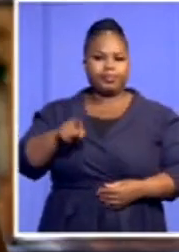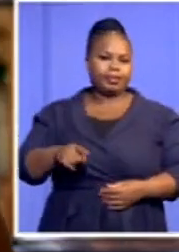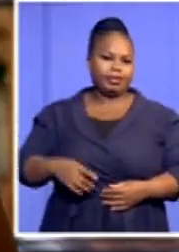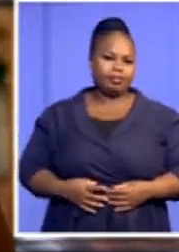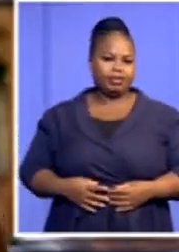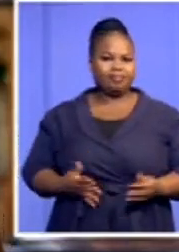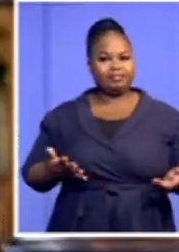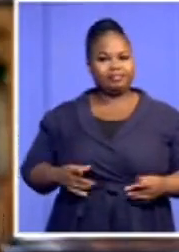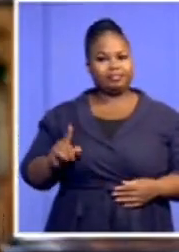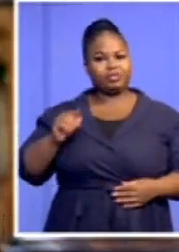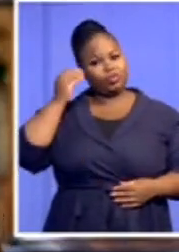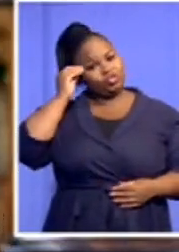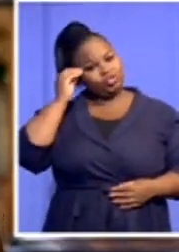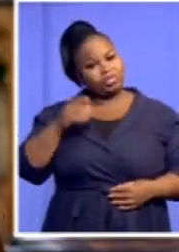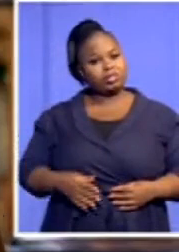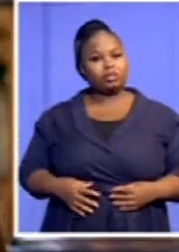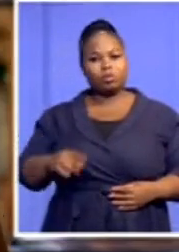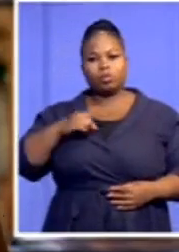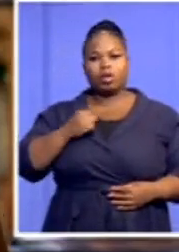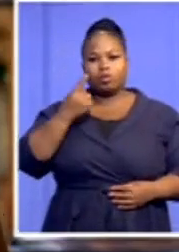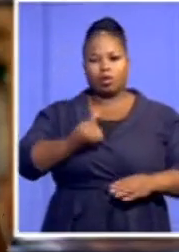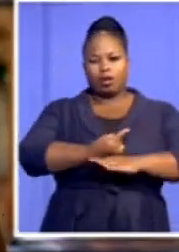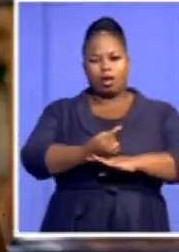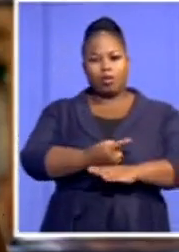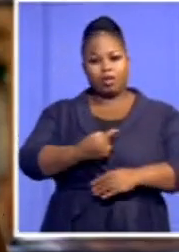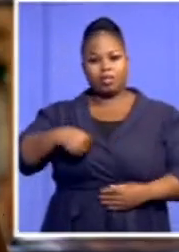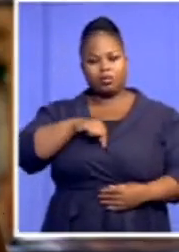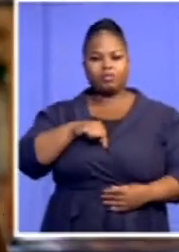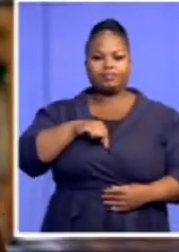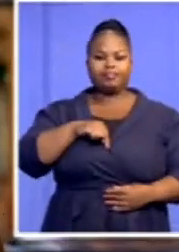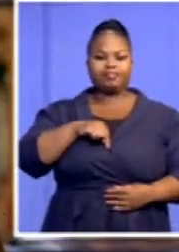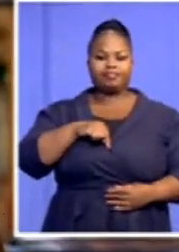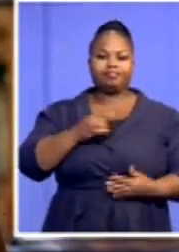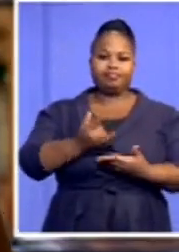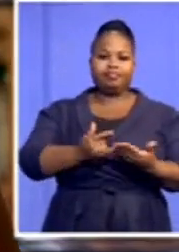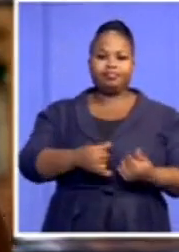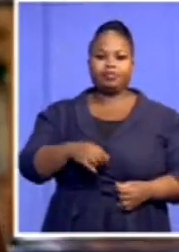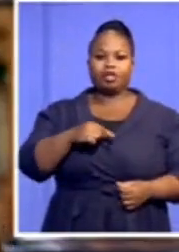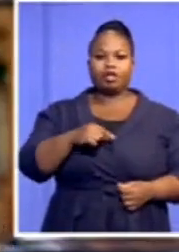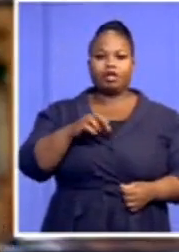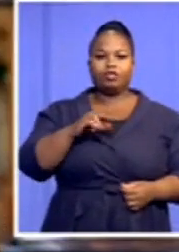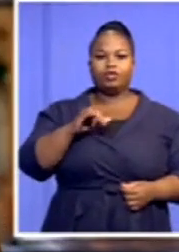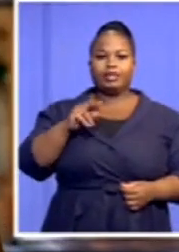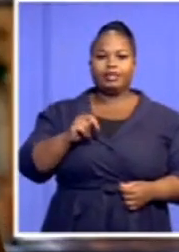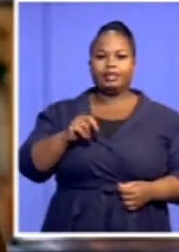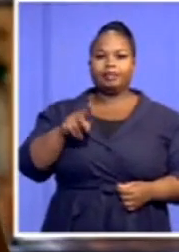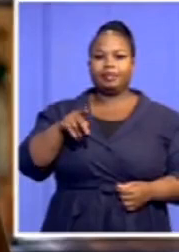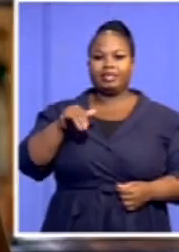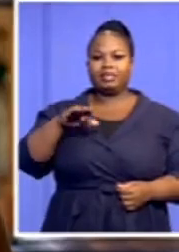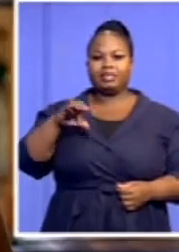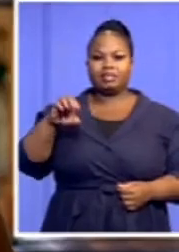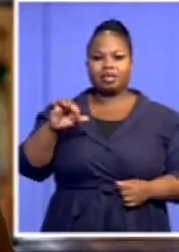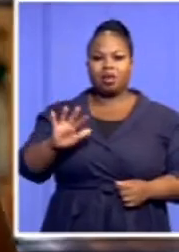hour or so that we spoke, Greenpeace Africa released a report talking about